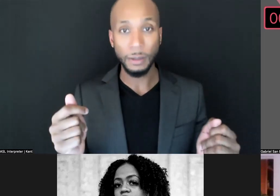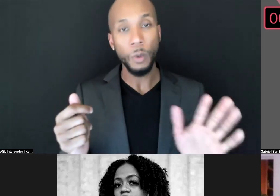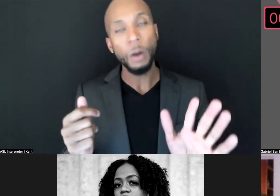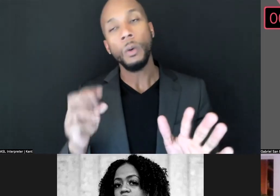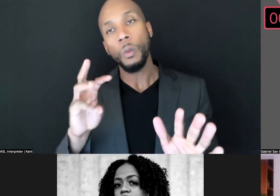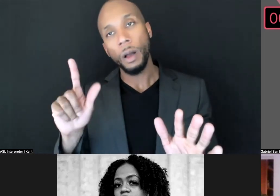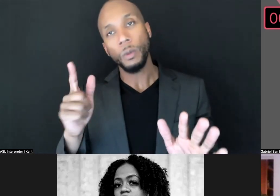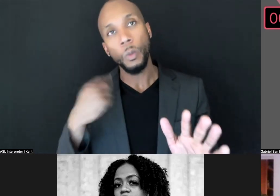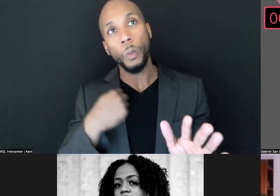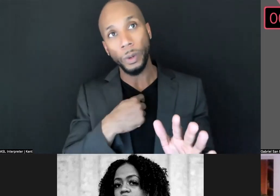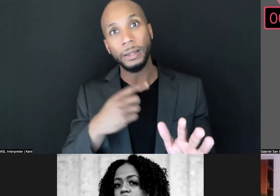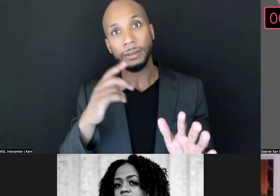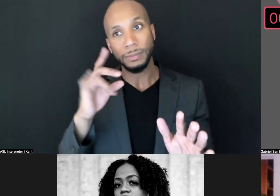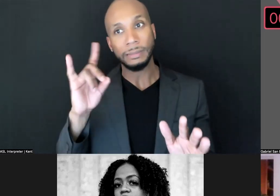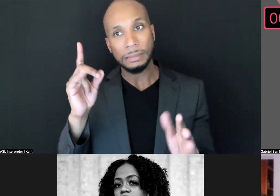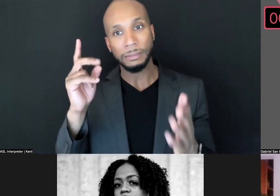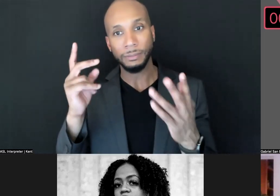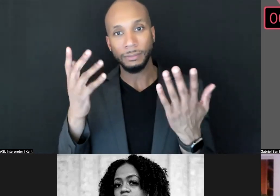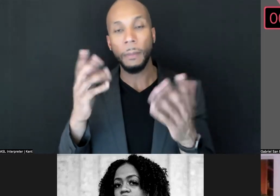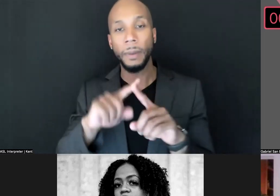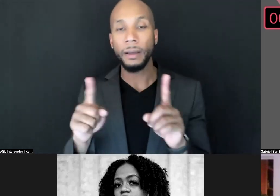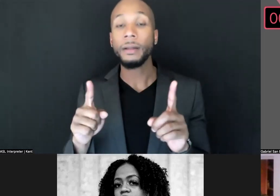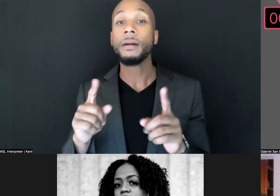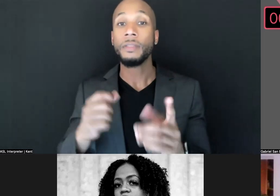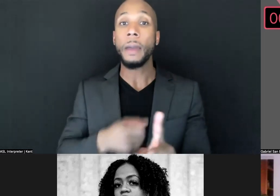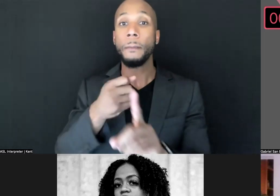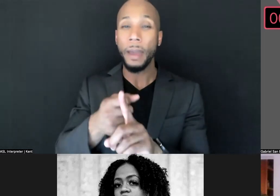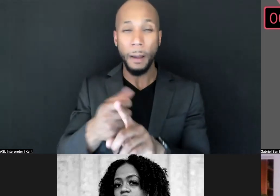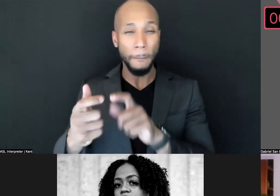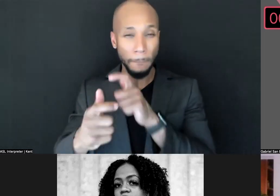but we will see a greater impact in the future